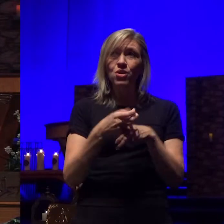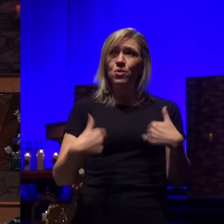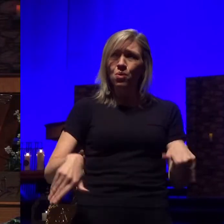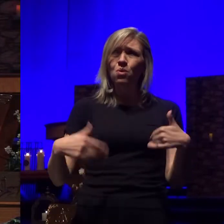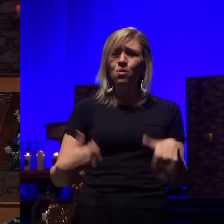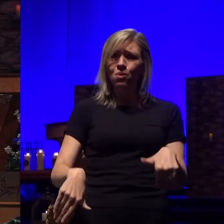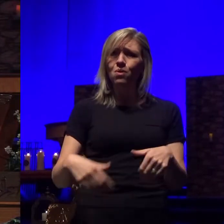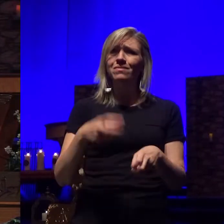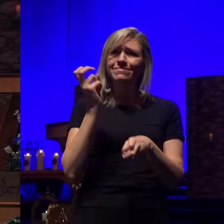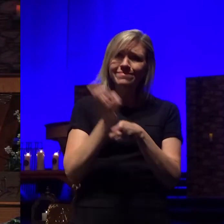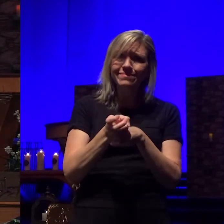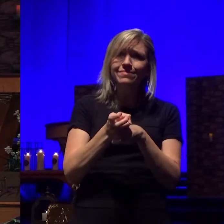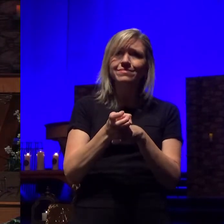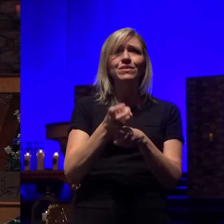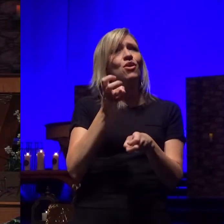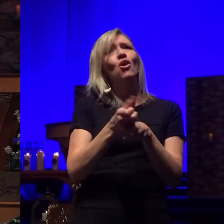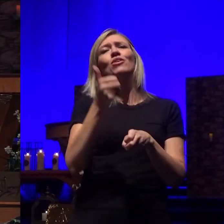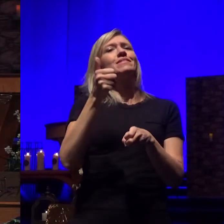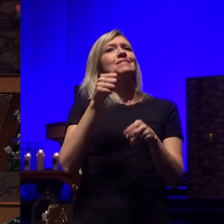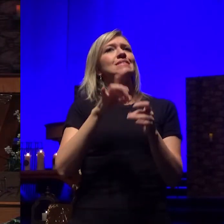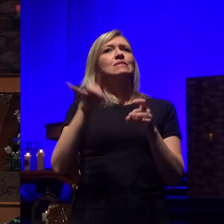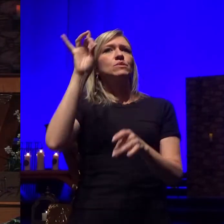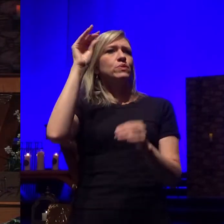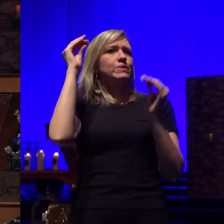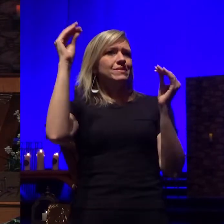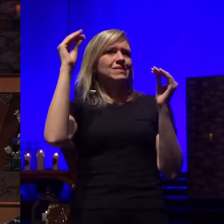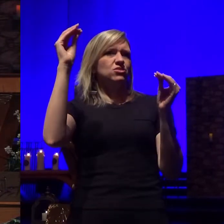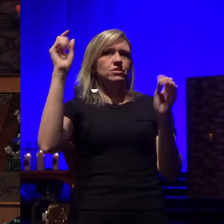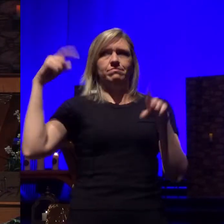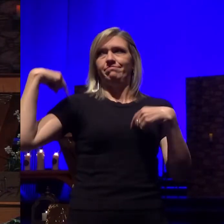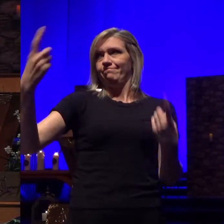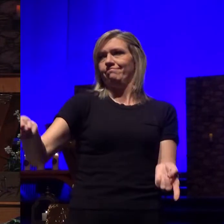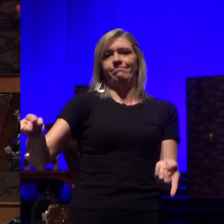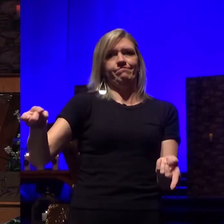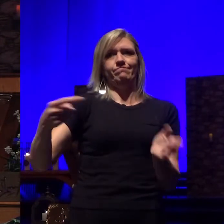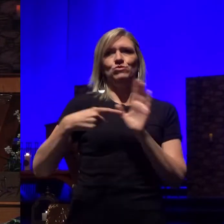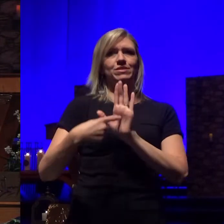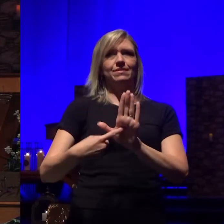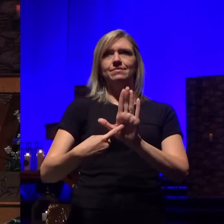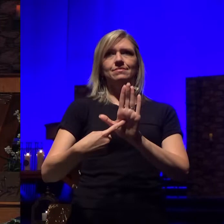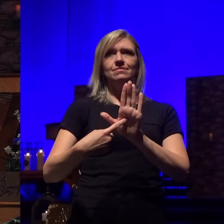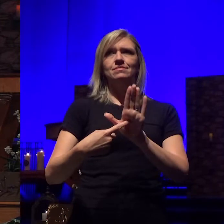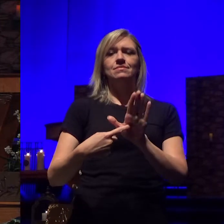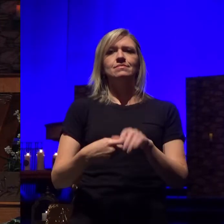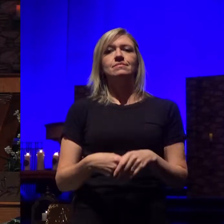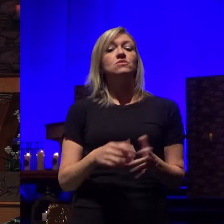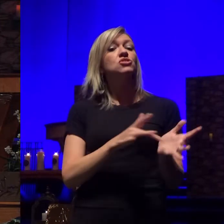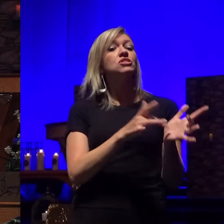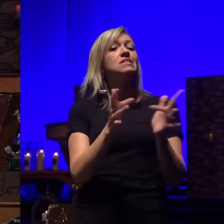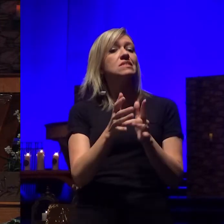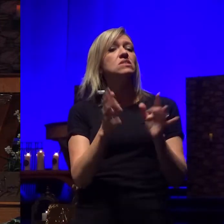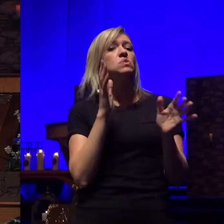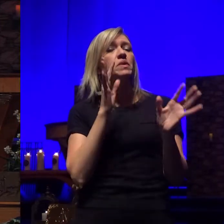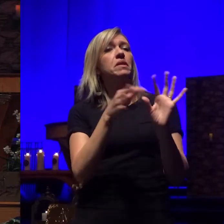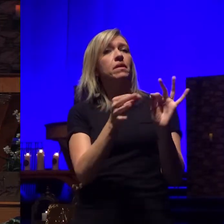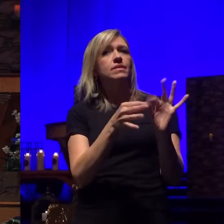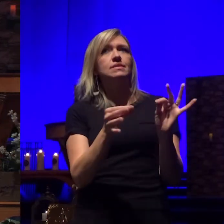hard. It's the hardest spiritual teaching that's ever been presented. What good is it, Jesus